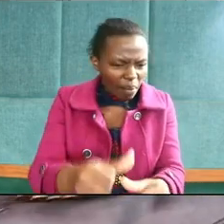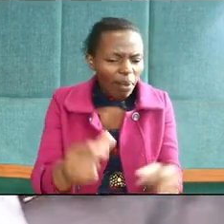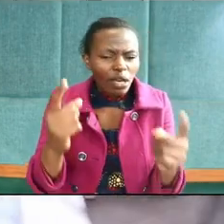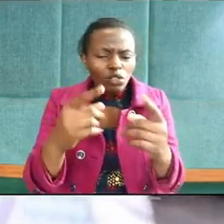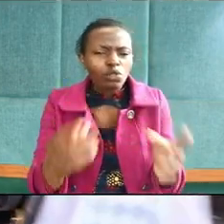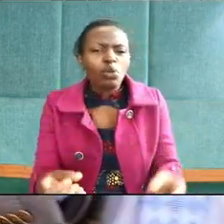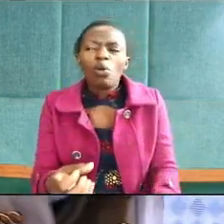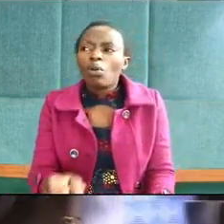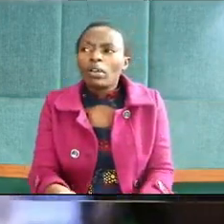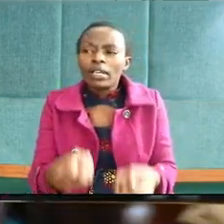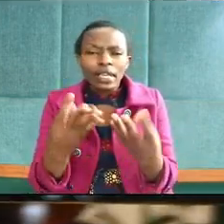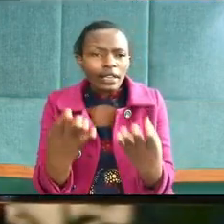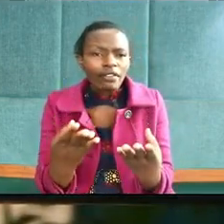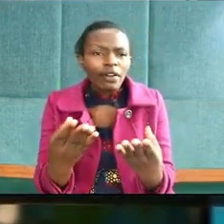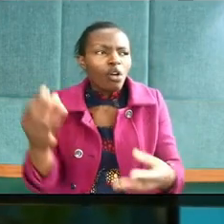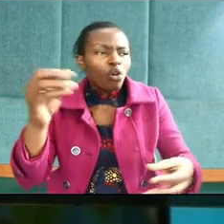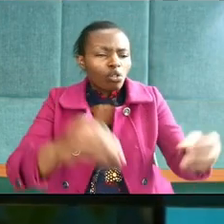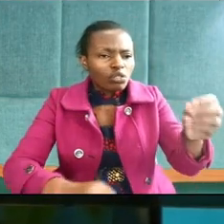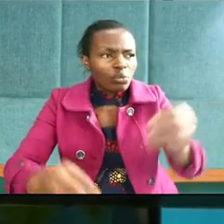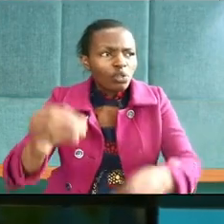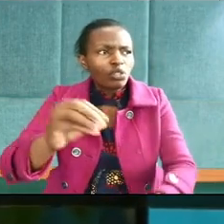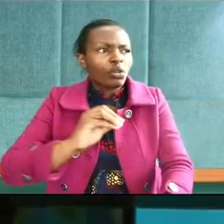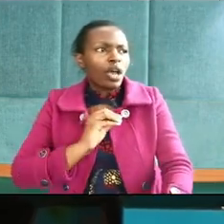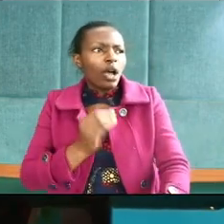self-introspection. What is my contribution to this?